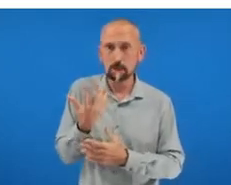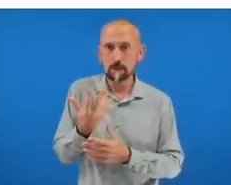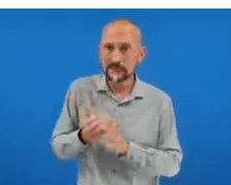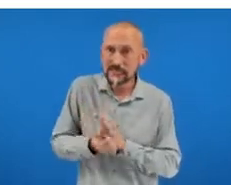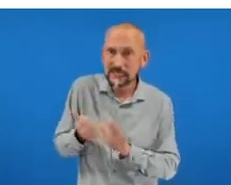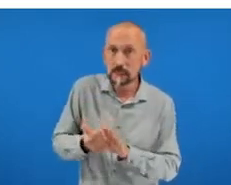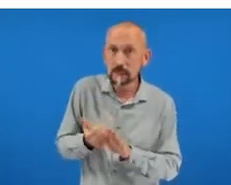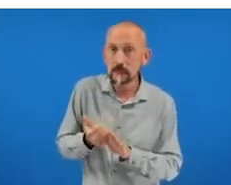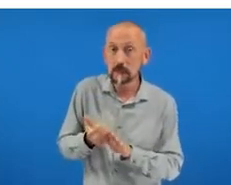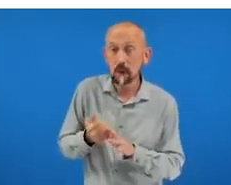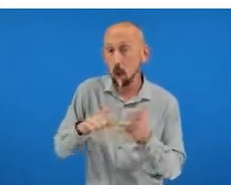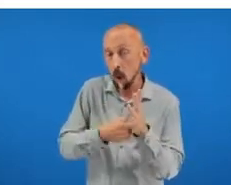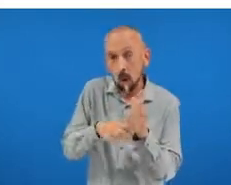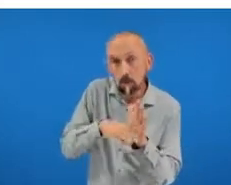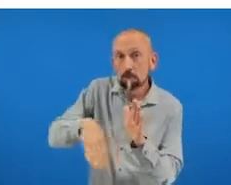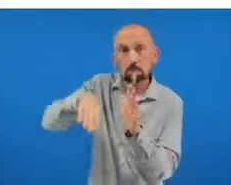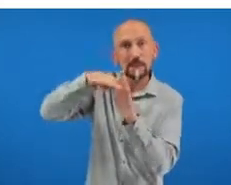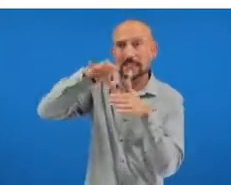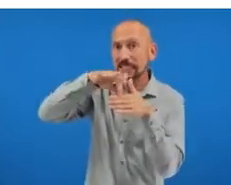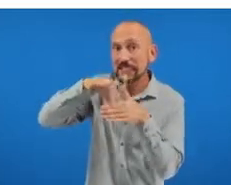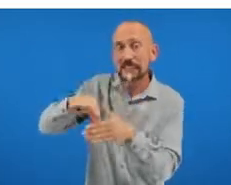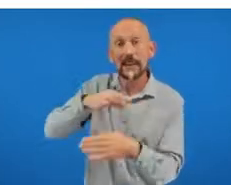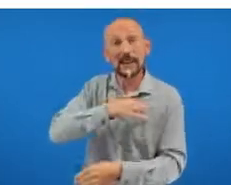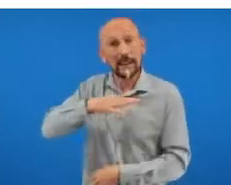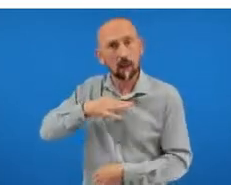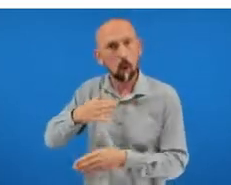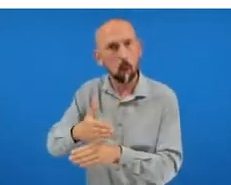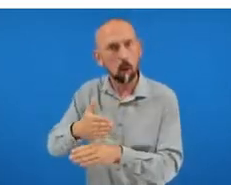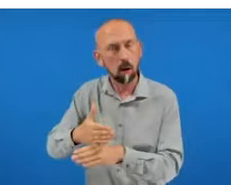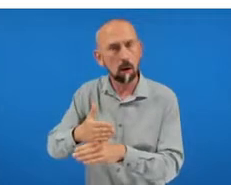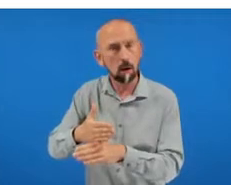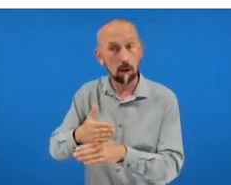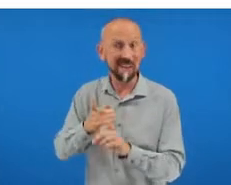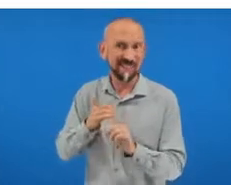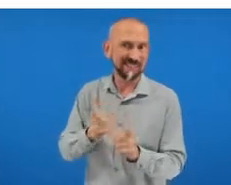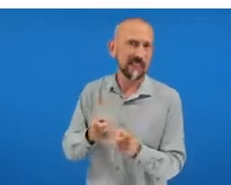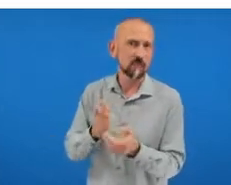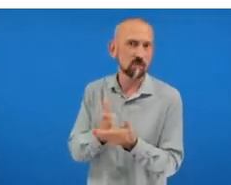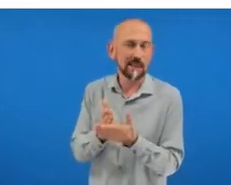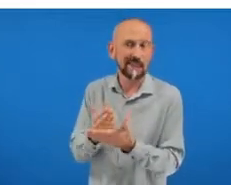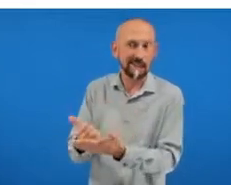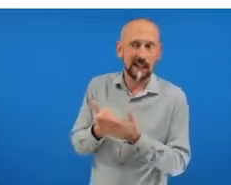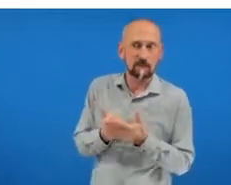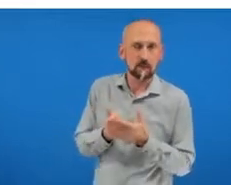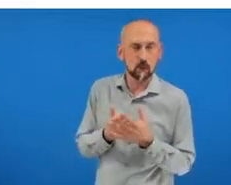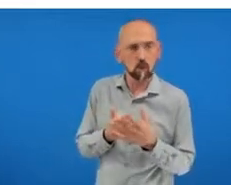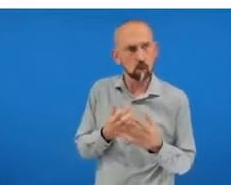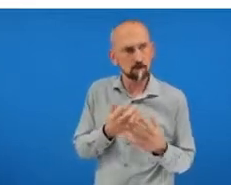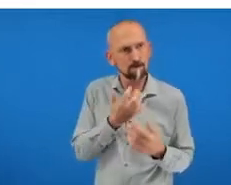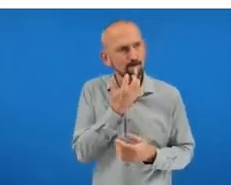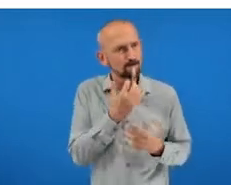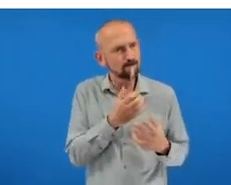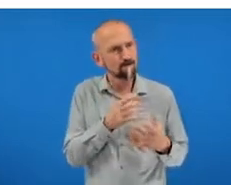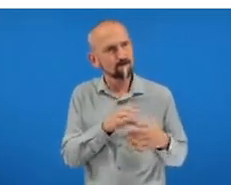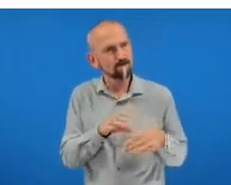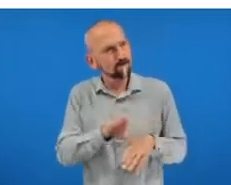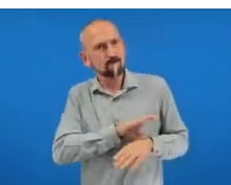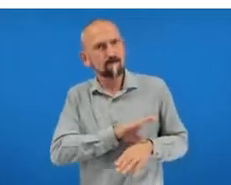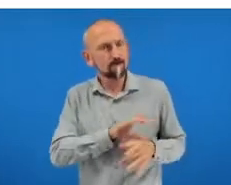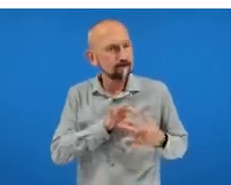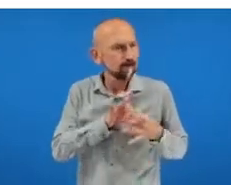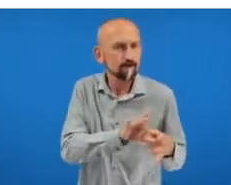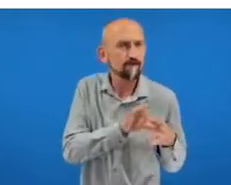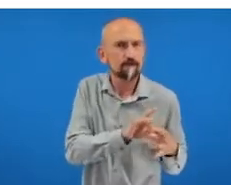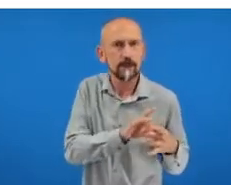settings really stand us in very good stead to do that kind of work and to withstand the pressures. I have a good